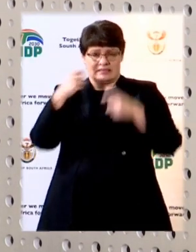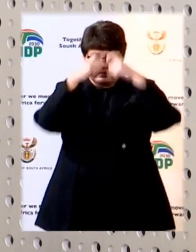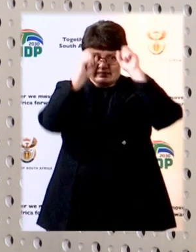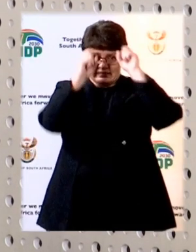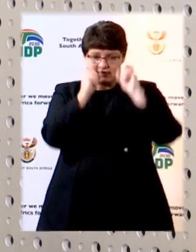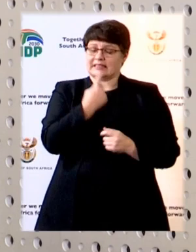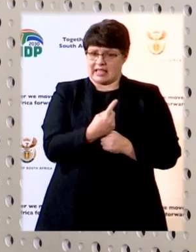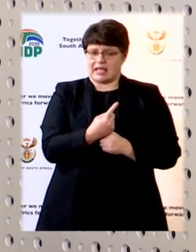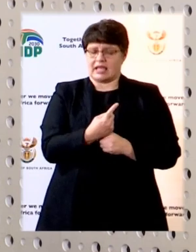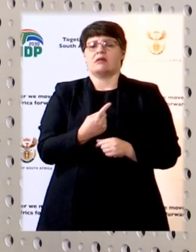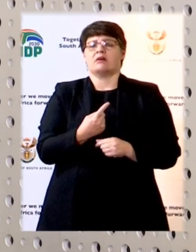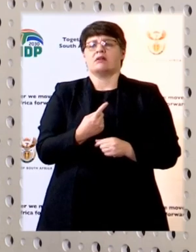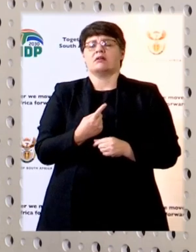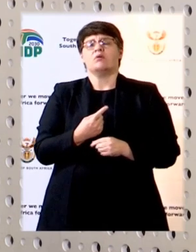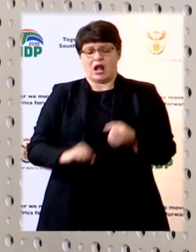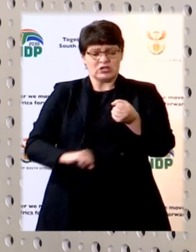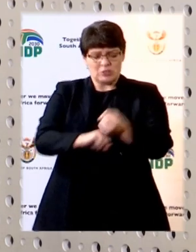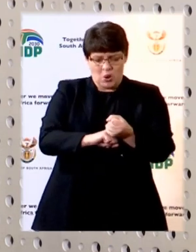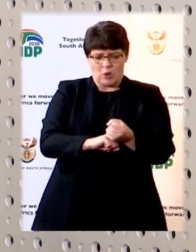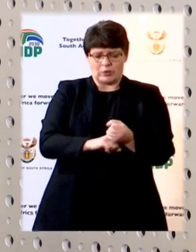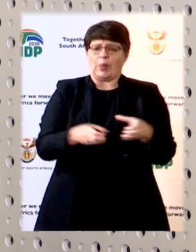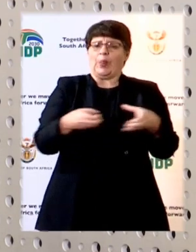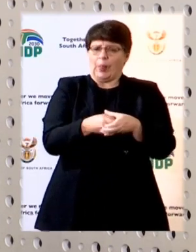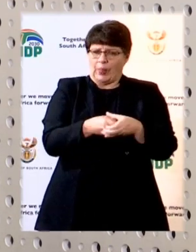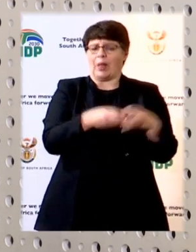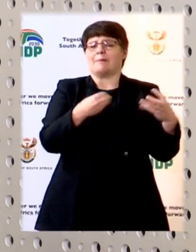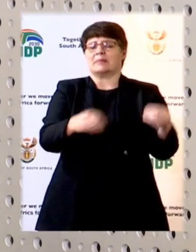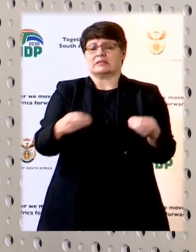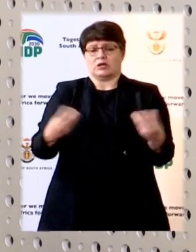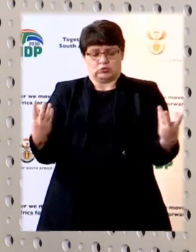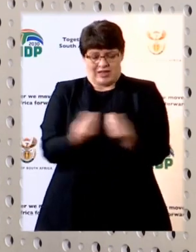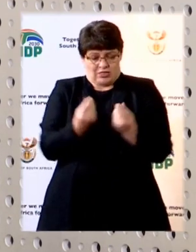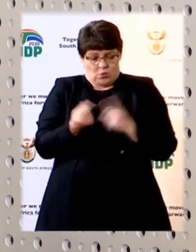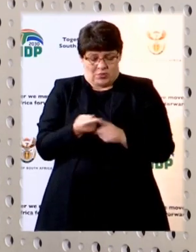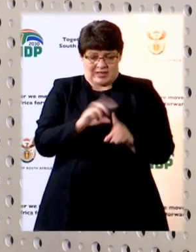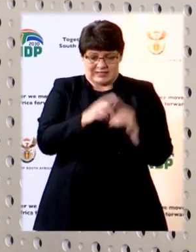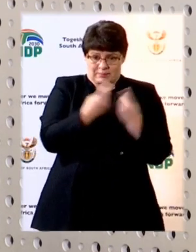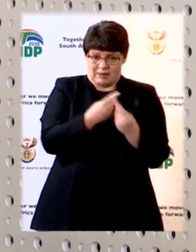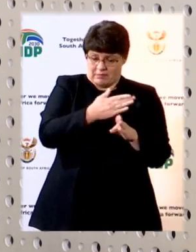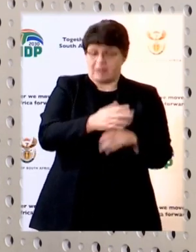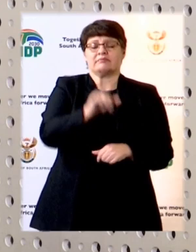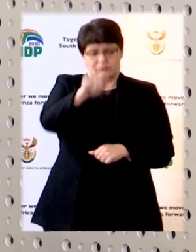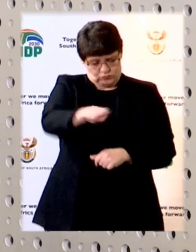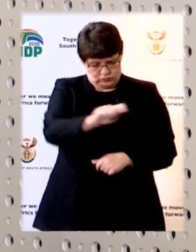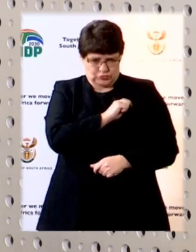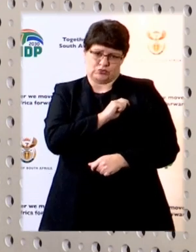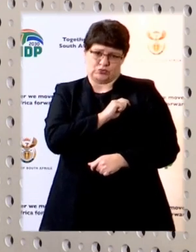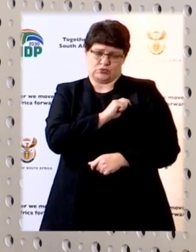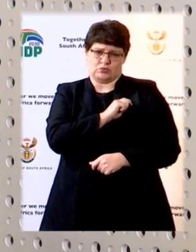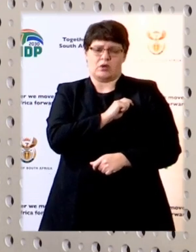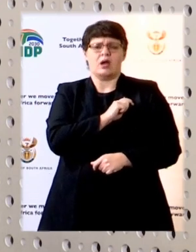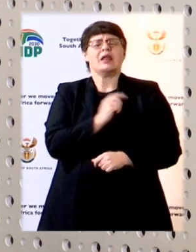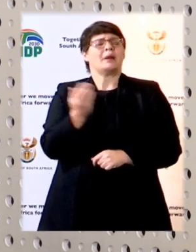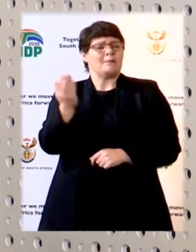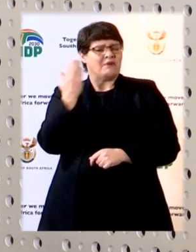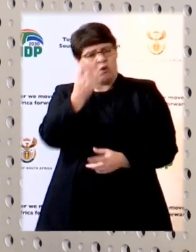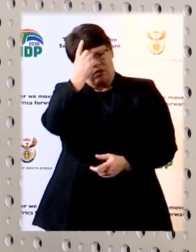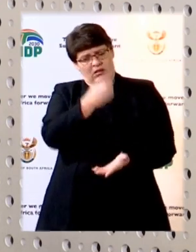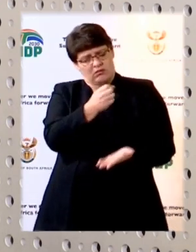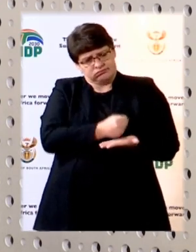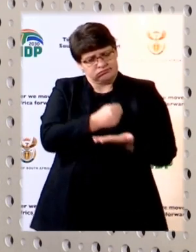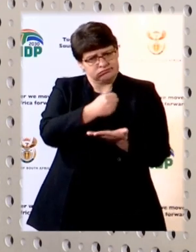Ngesi has indicated that we are working on support measures for SMMEs jointly. It's true, because in the SMME relief that was spoken about earlier,